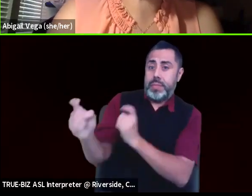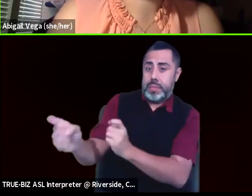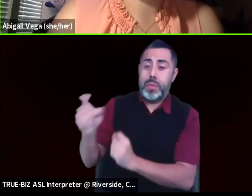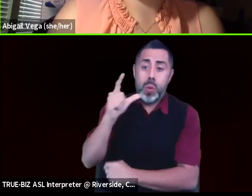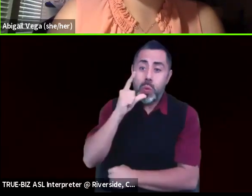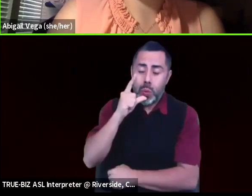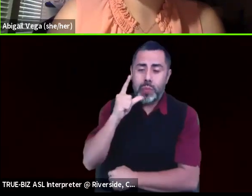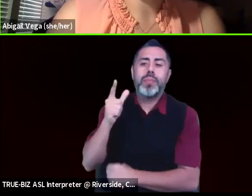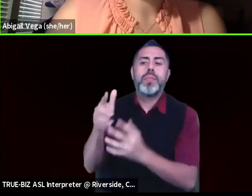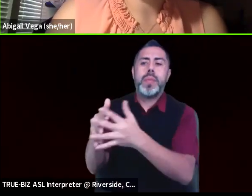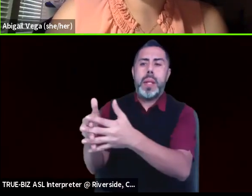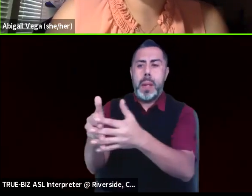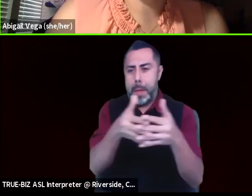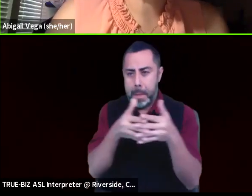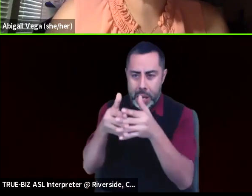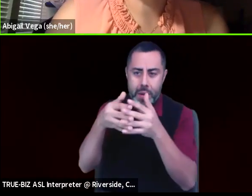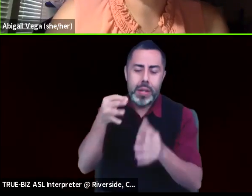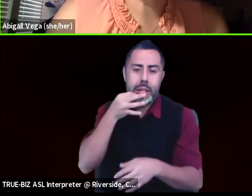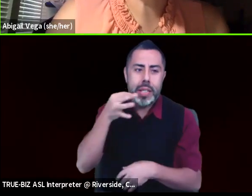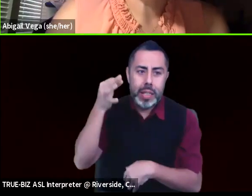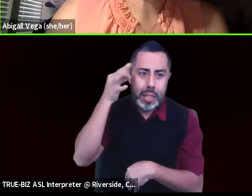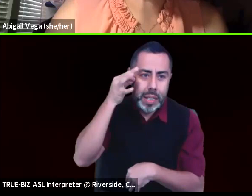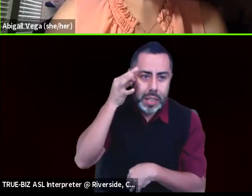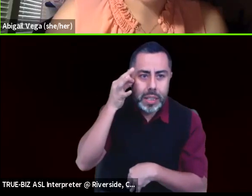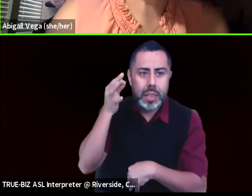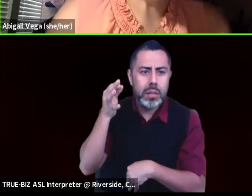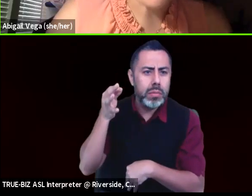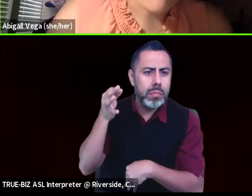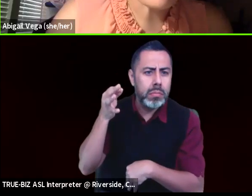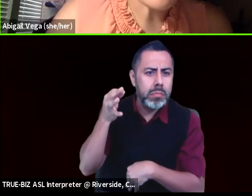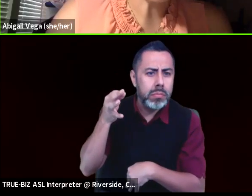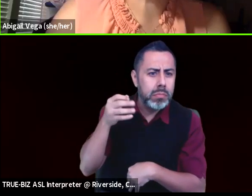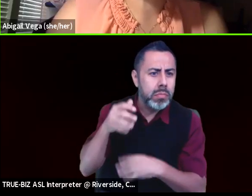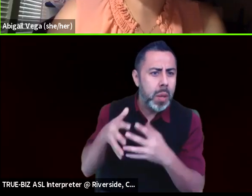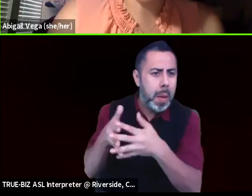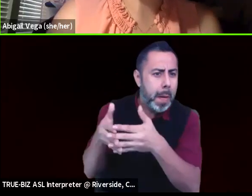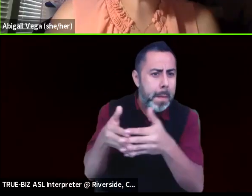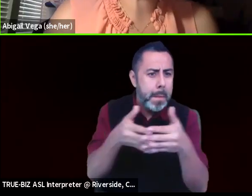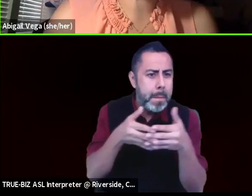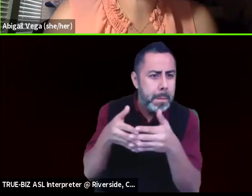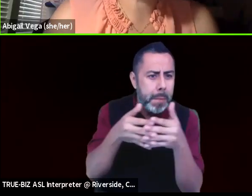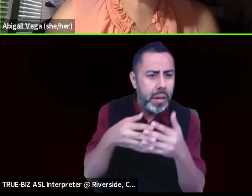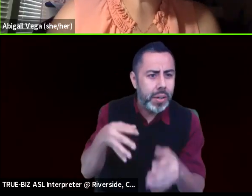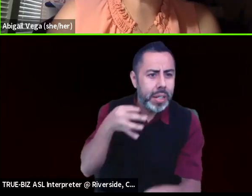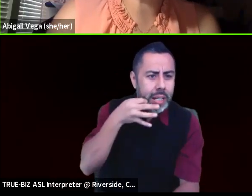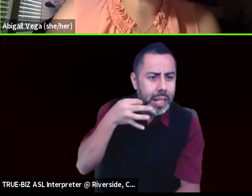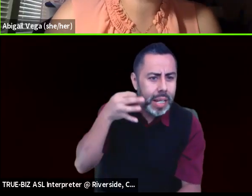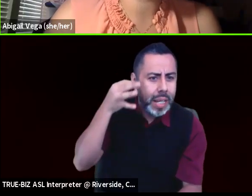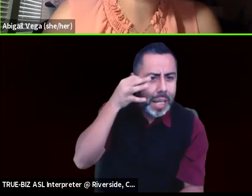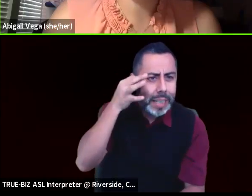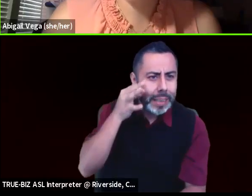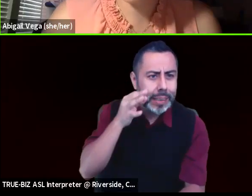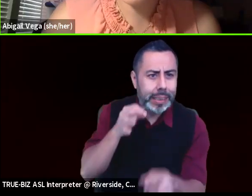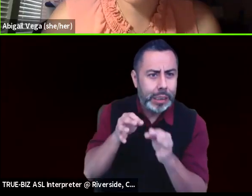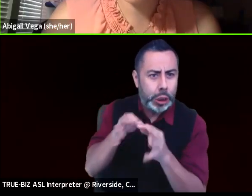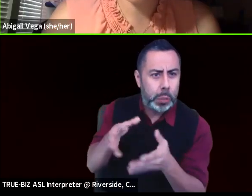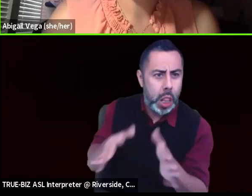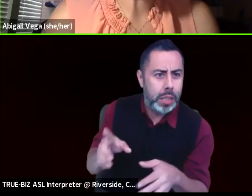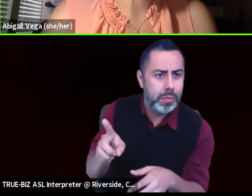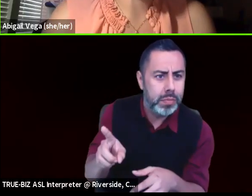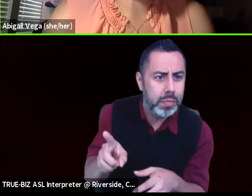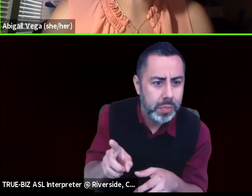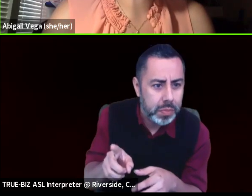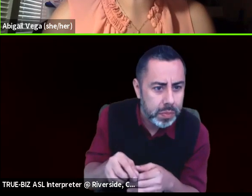in New York City. AICH is a nonprofit organization serving the needs of Native